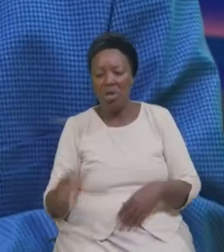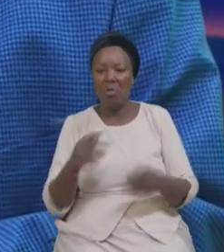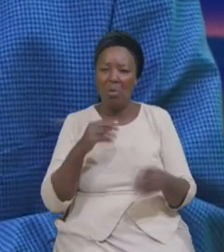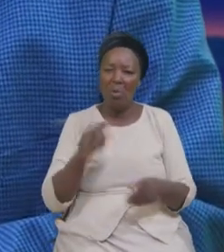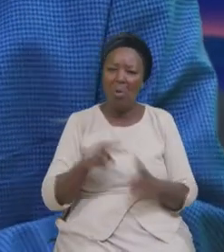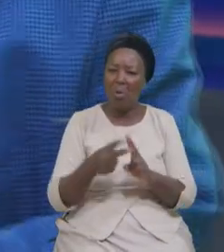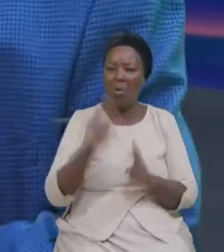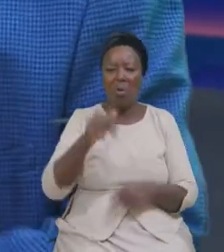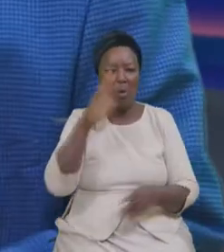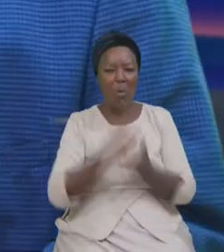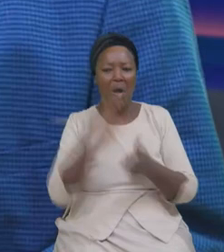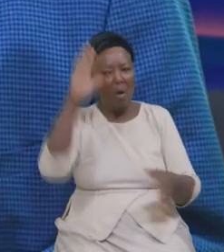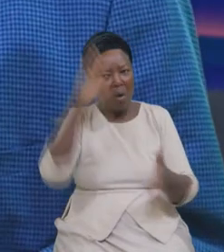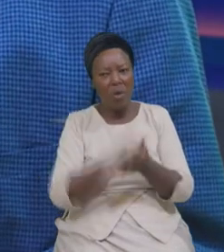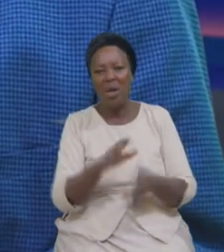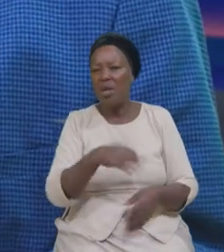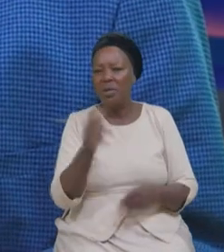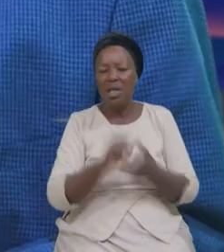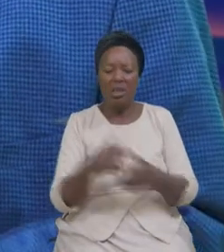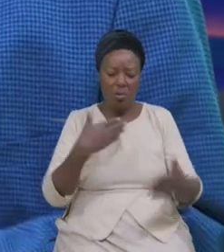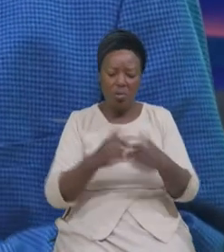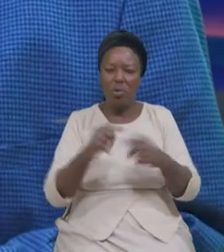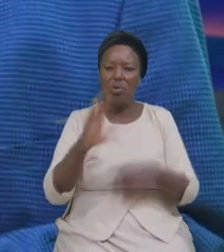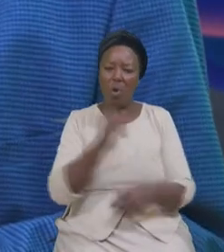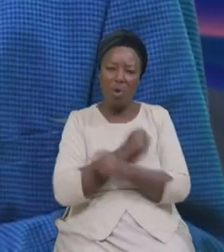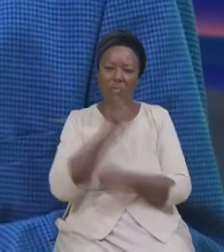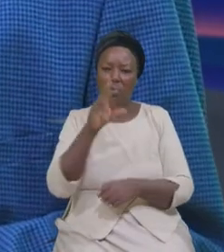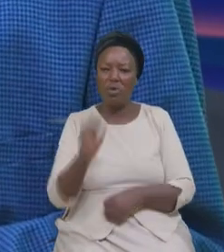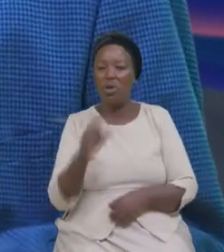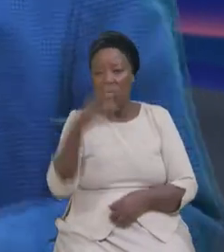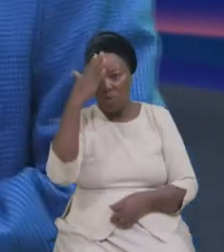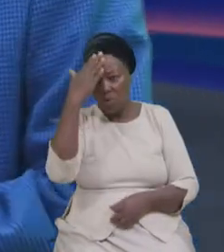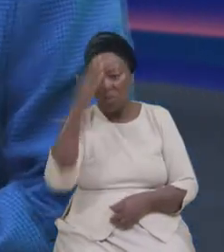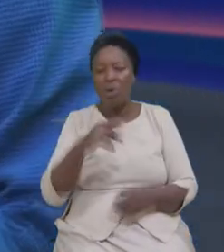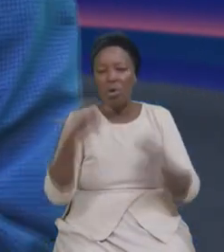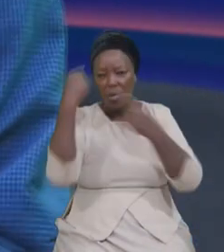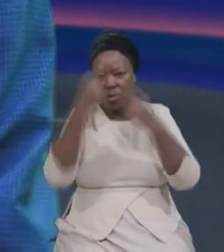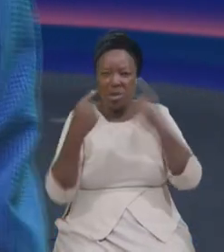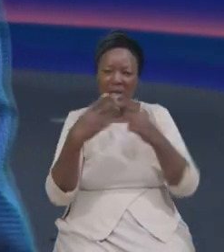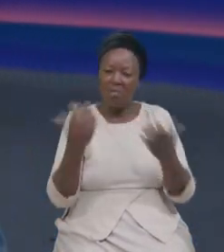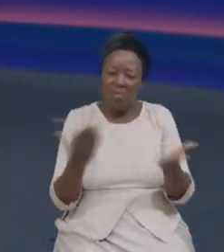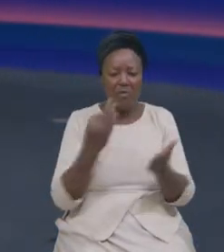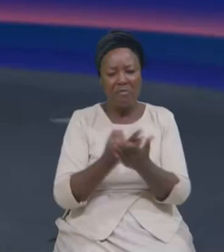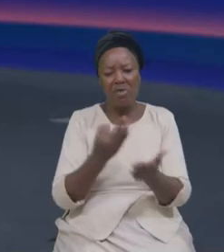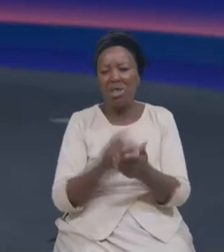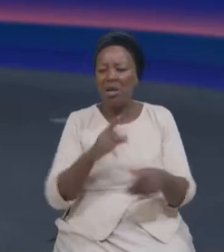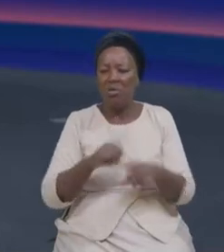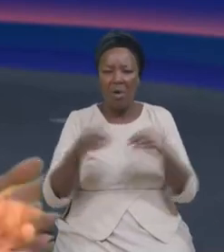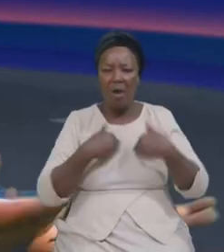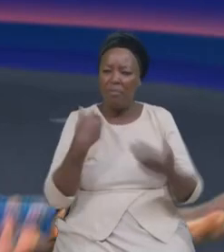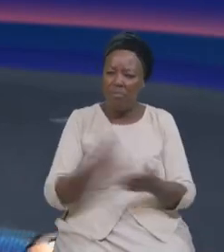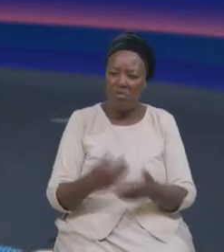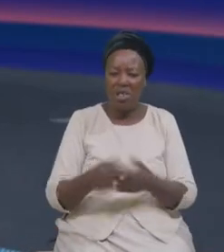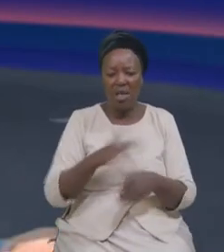that is close to you, your loved ones? Is it concerning, you know, your financial situation,